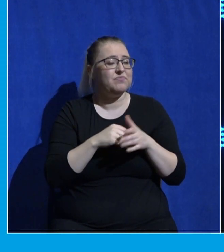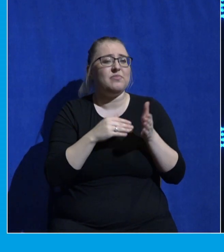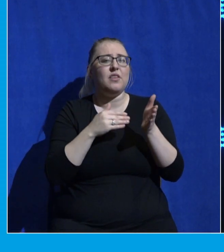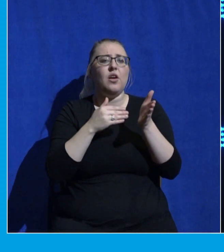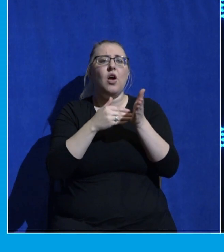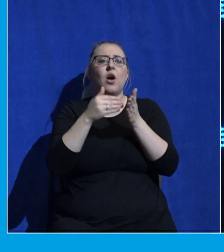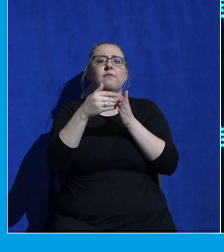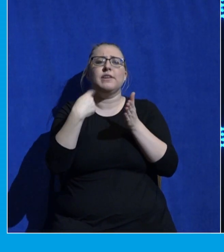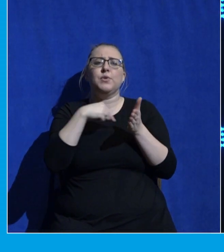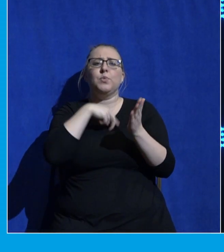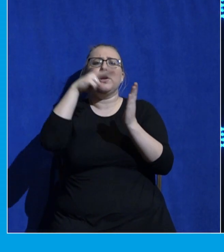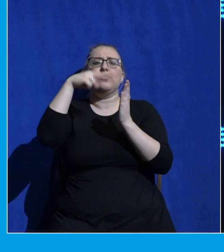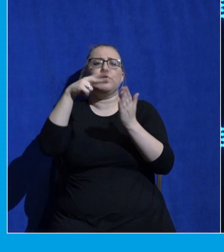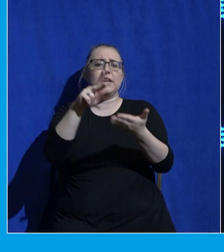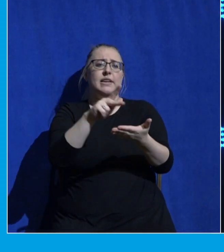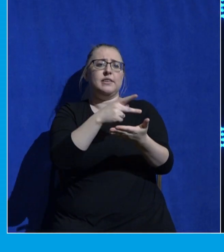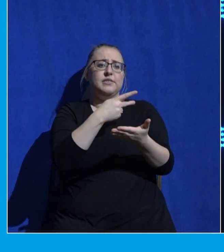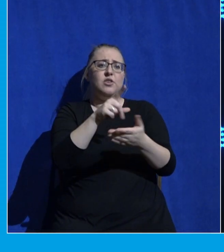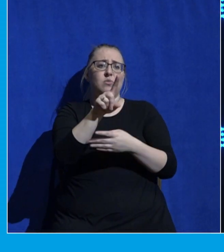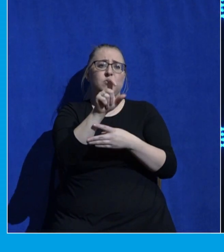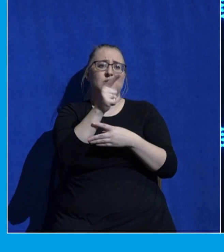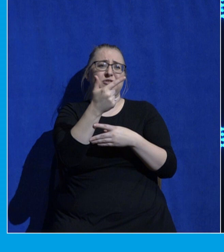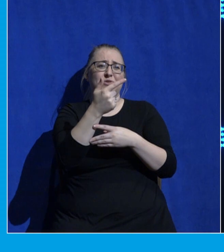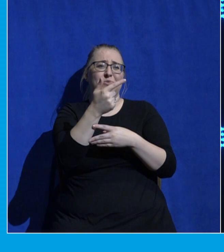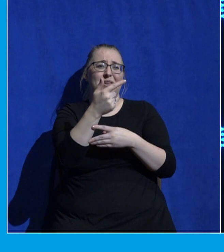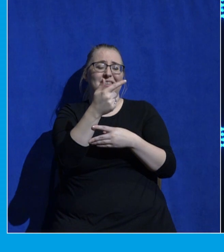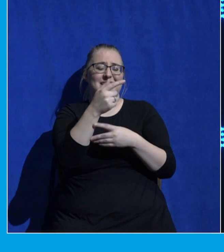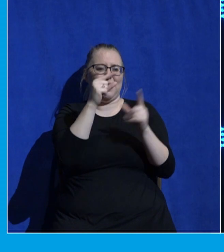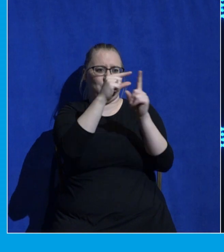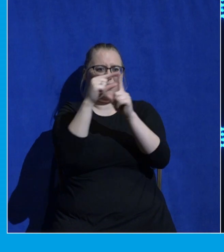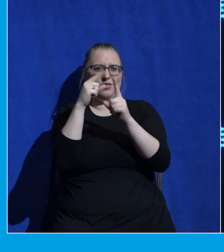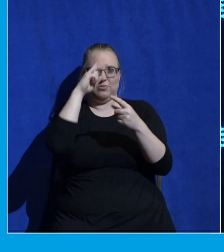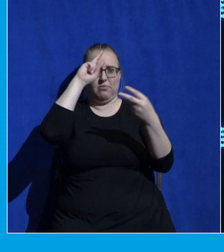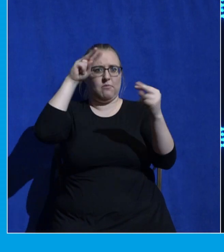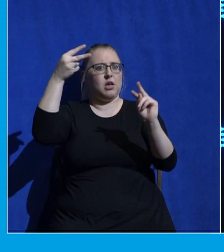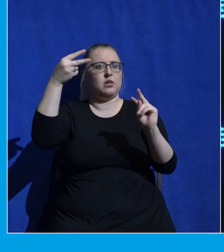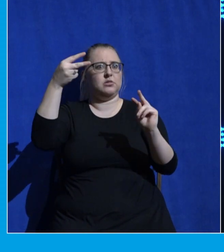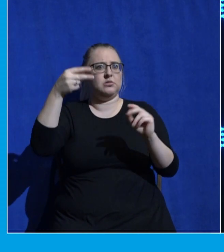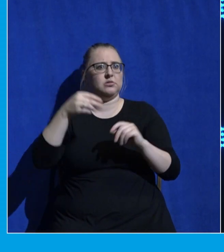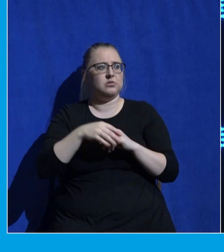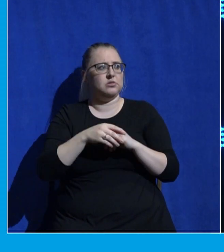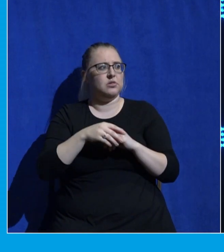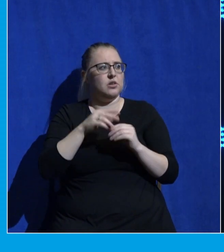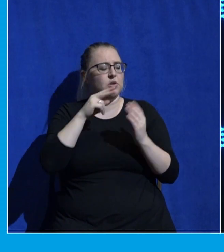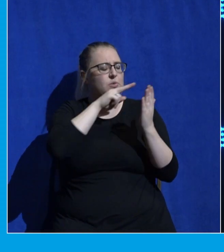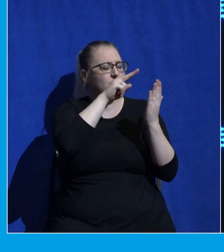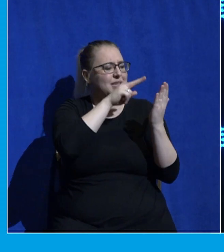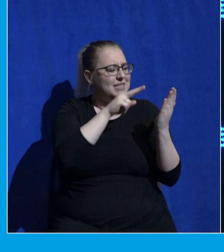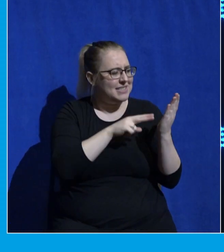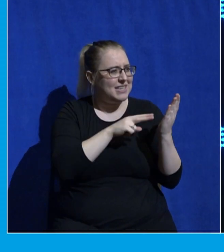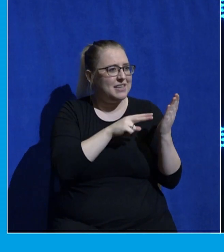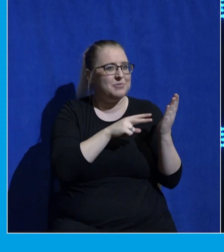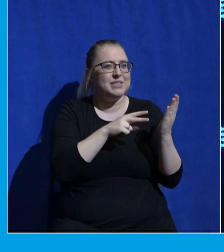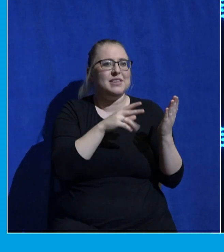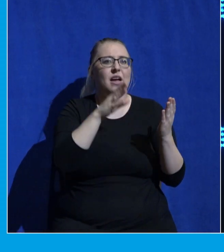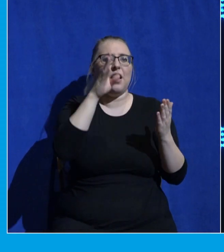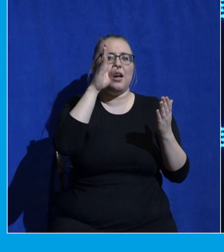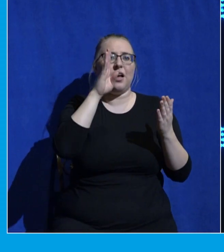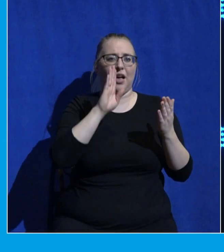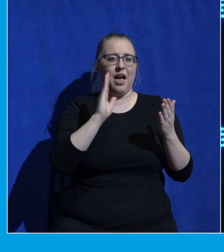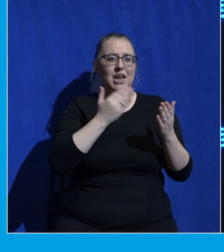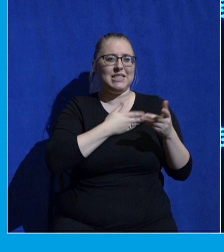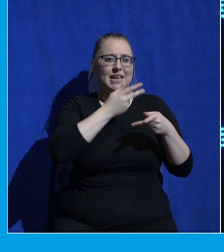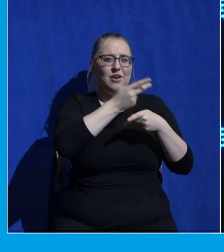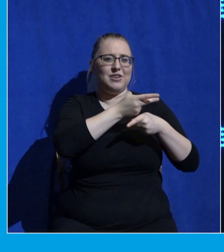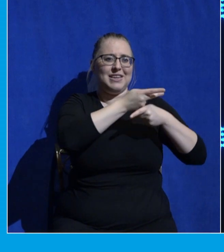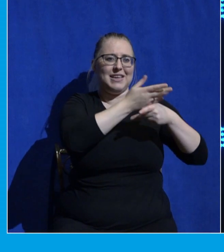Psalm 121 and we misunderstand the lyrics. Many of us sing this song and we see the line, God is our keeper, and we think